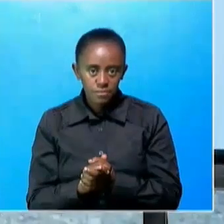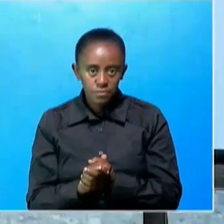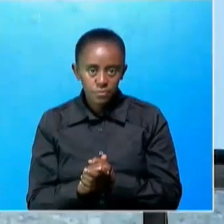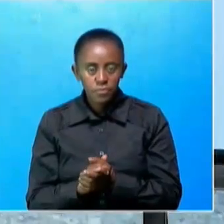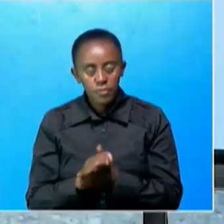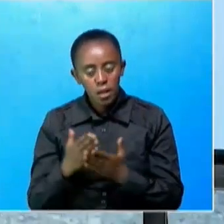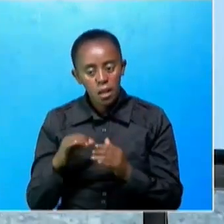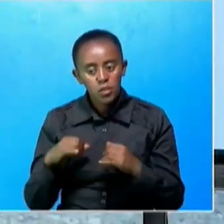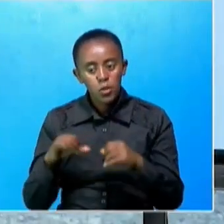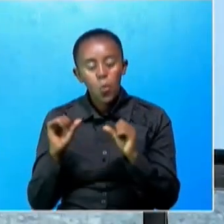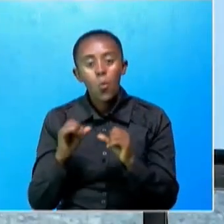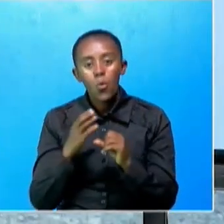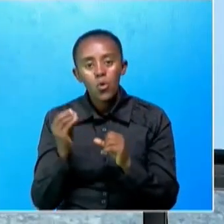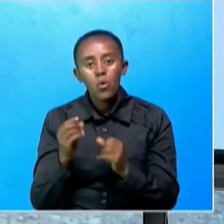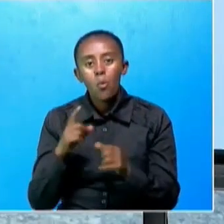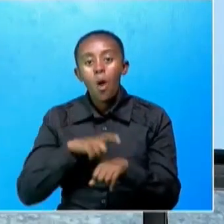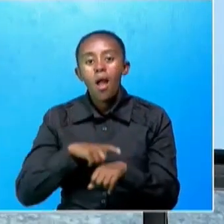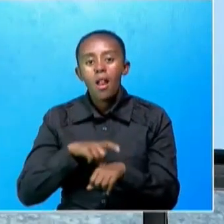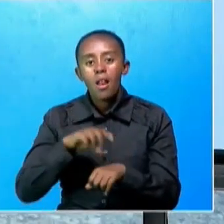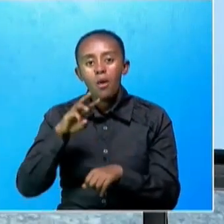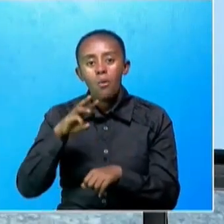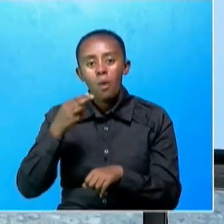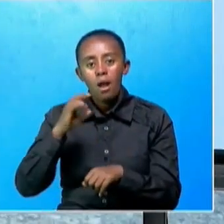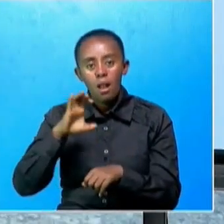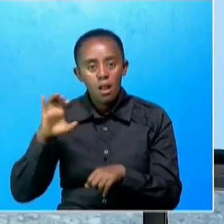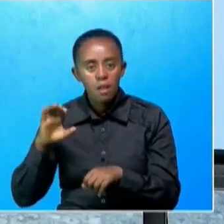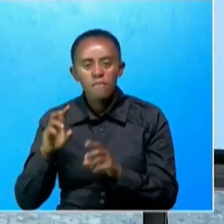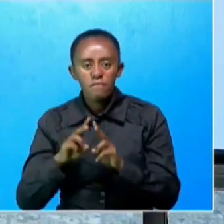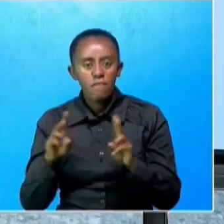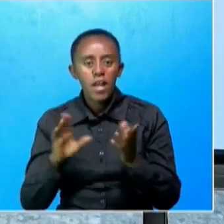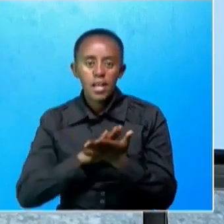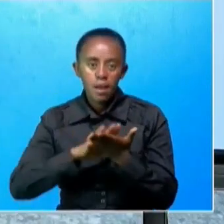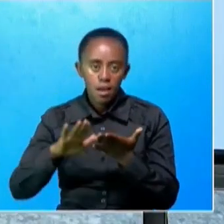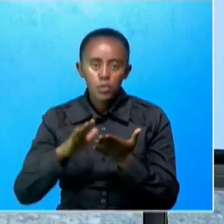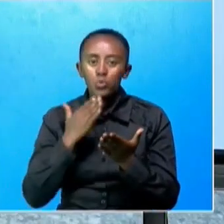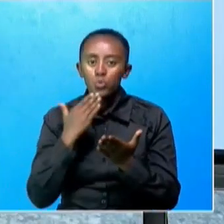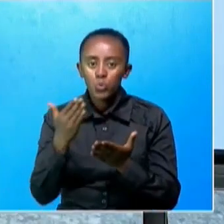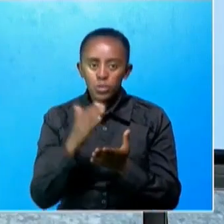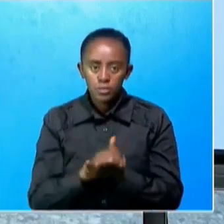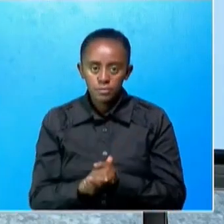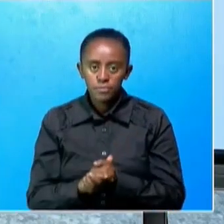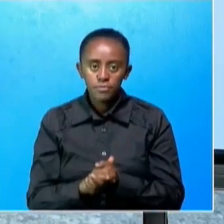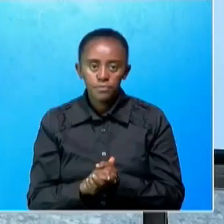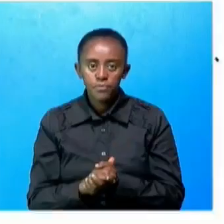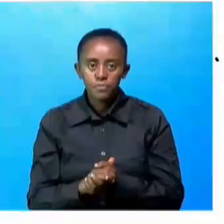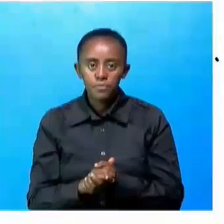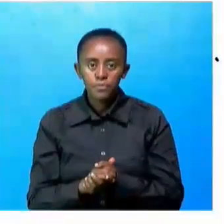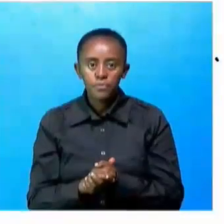Let's go, and that is why. Very nice. Good.